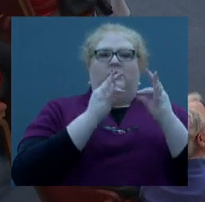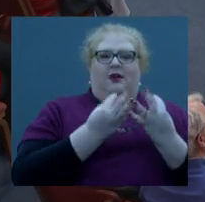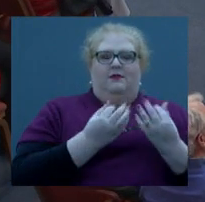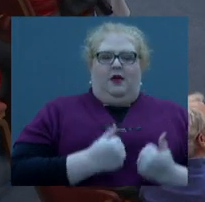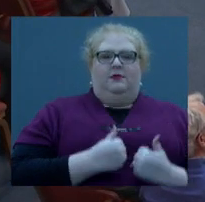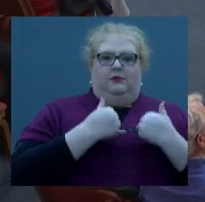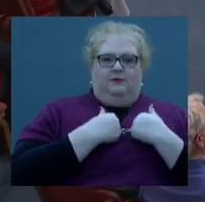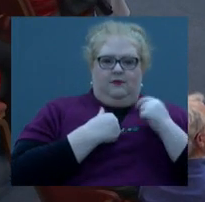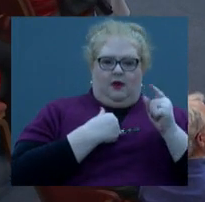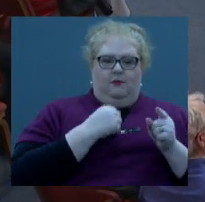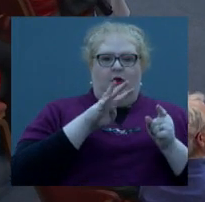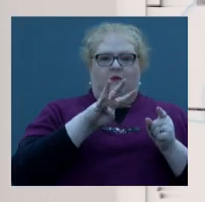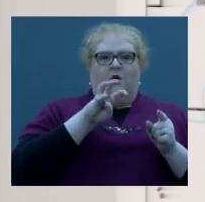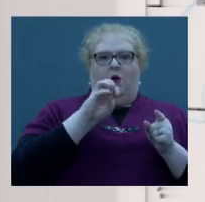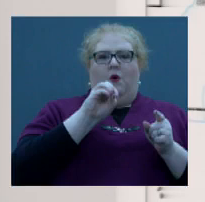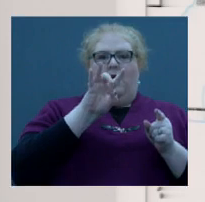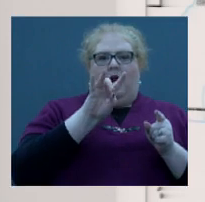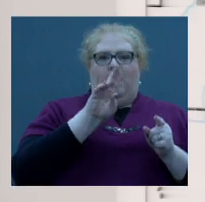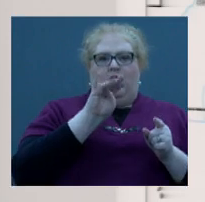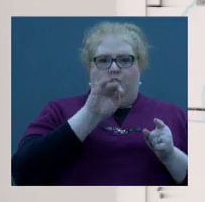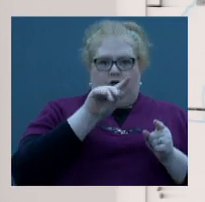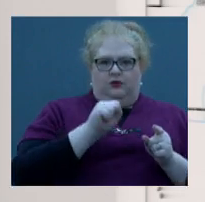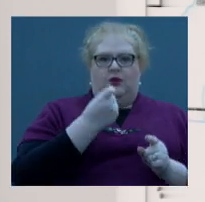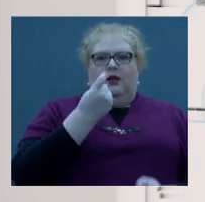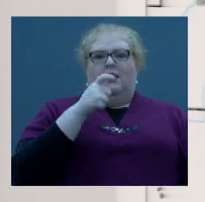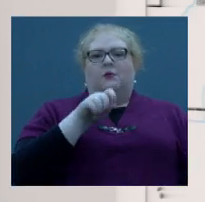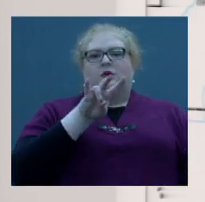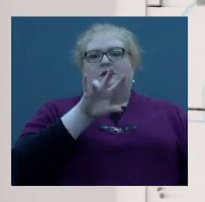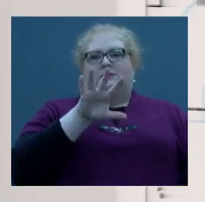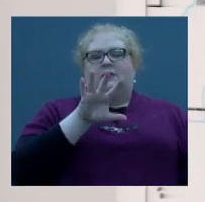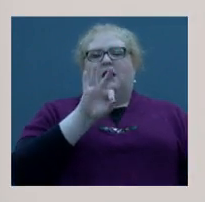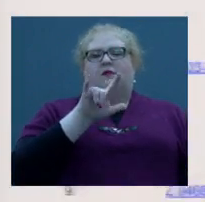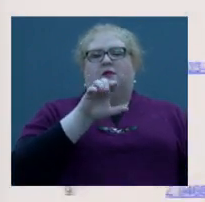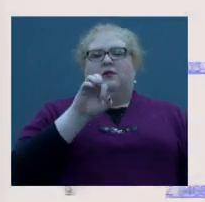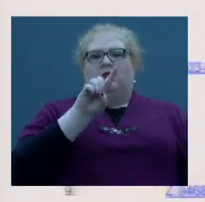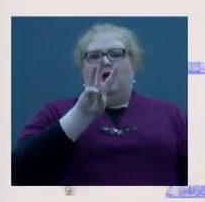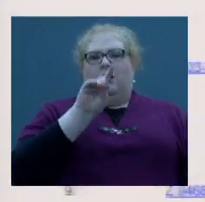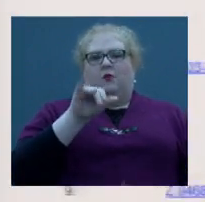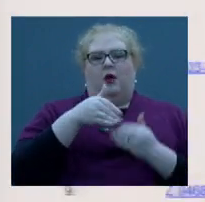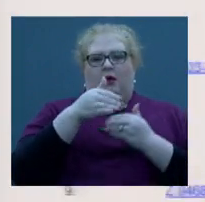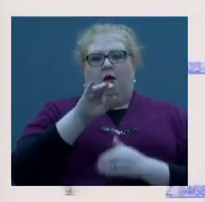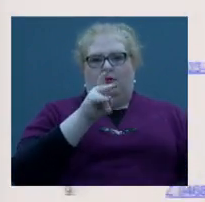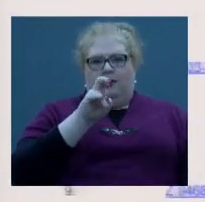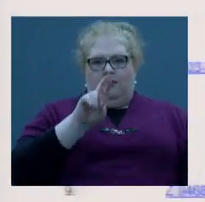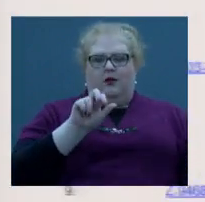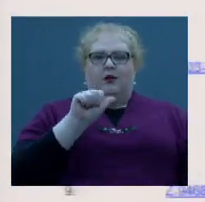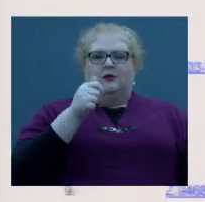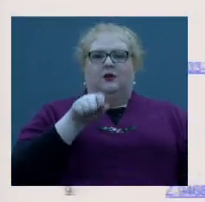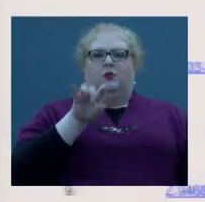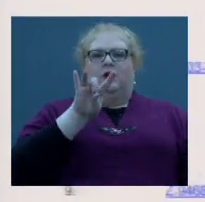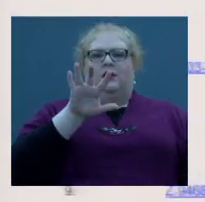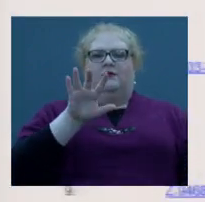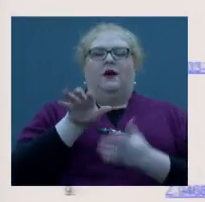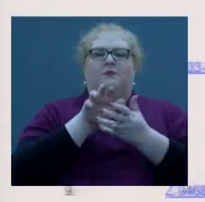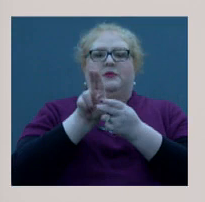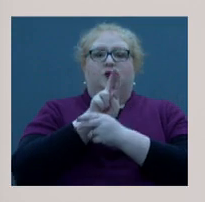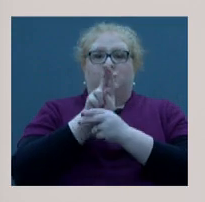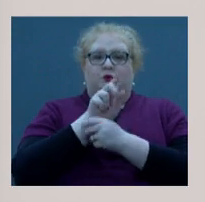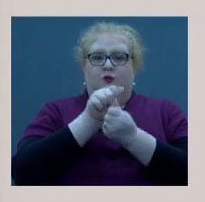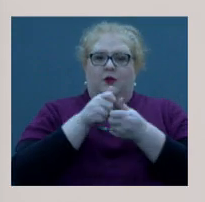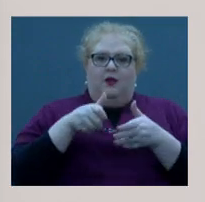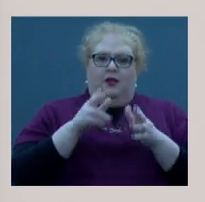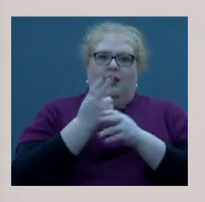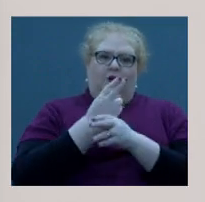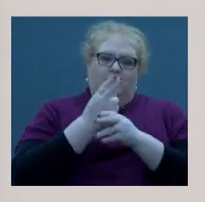development with 408 units, 11.75 acres of floodway buffer, 10.85 acres of mixed use with the allowed